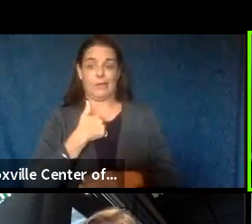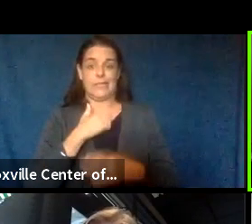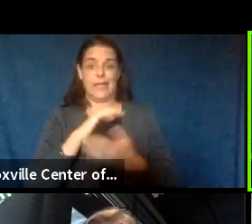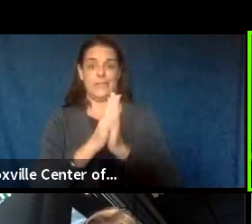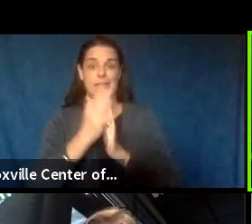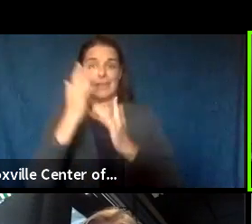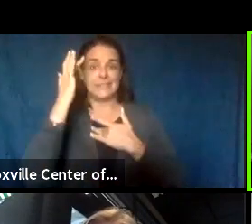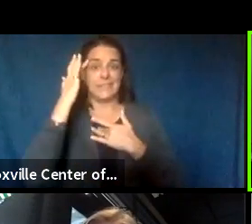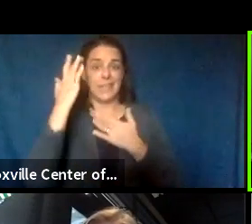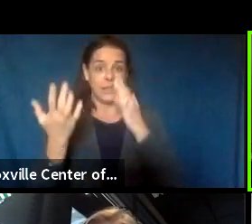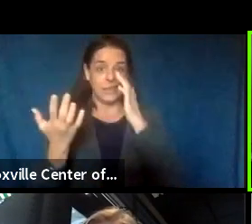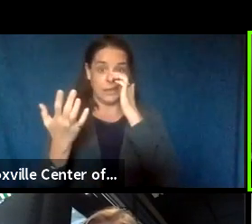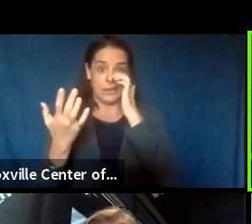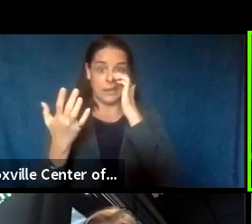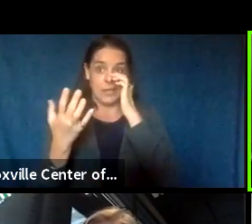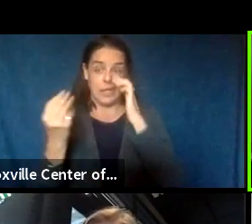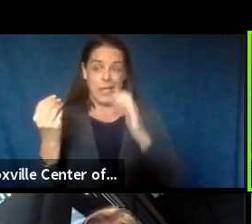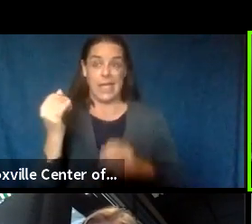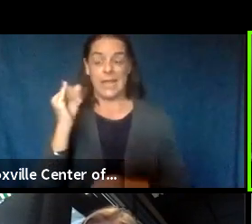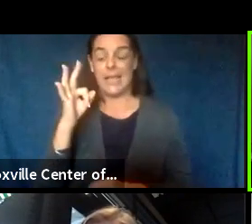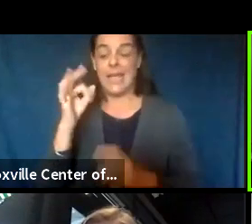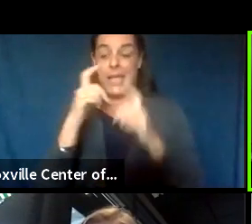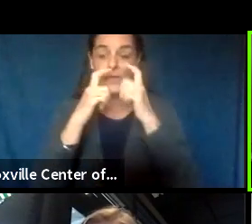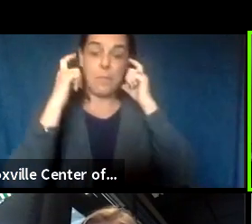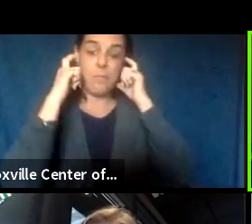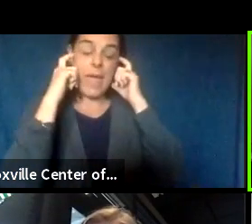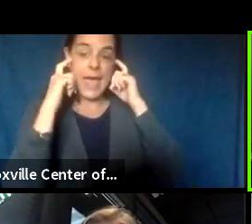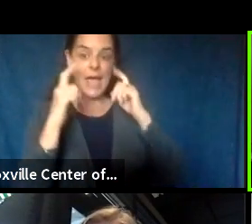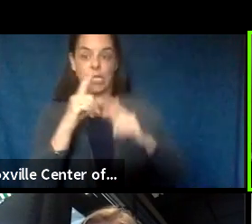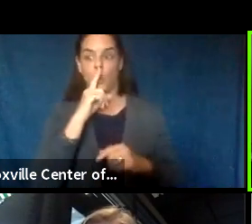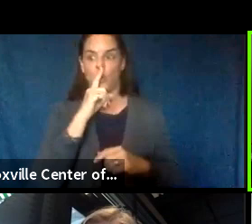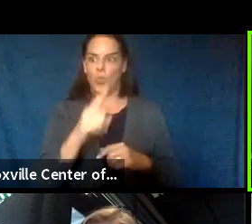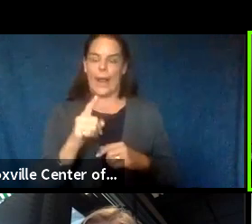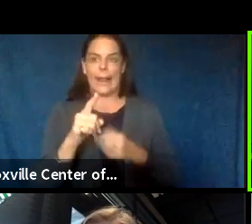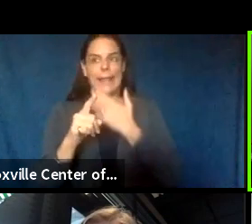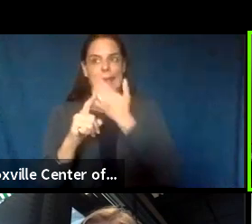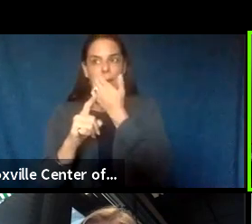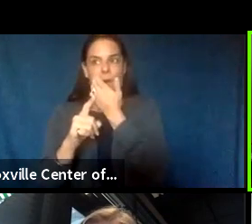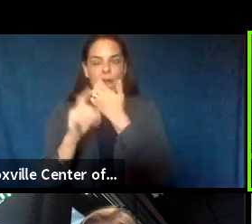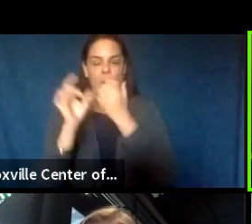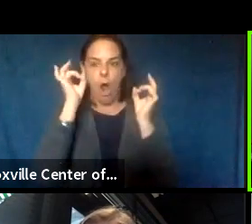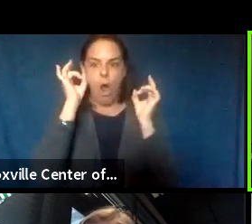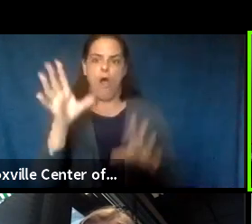ill. And if masks were really lethal or